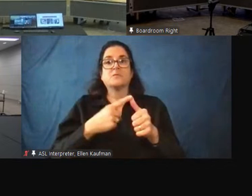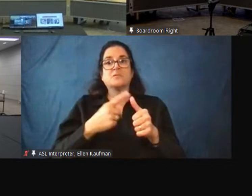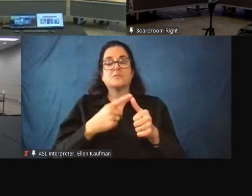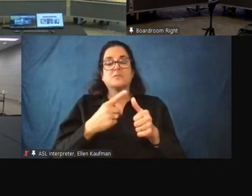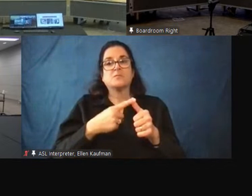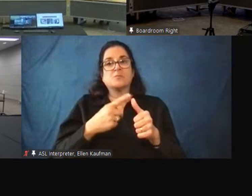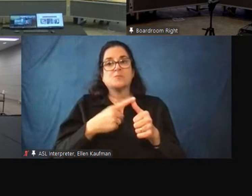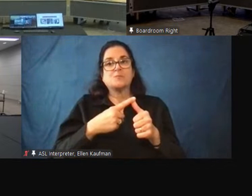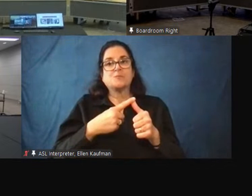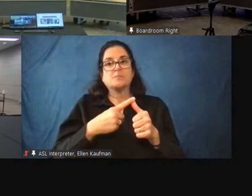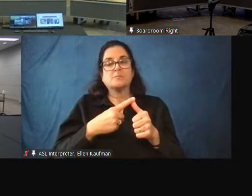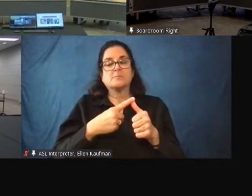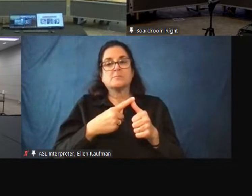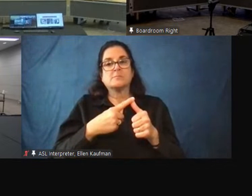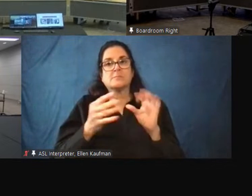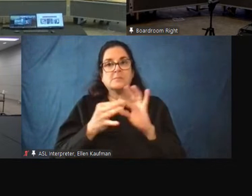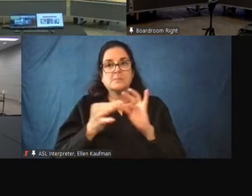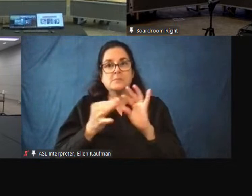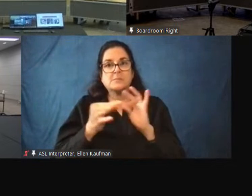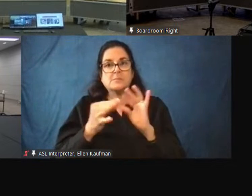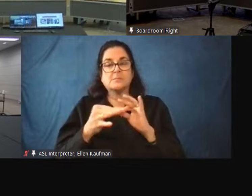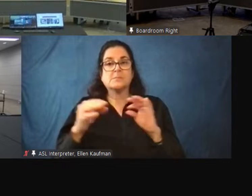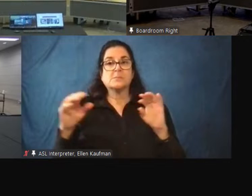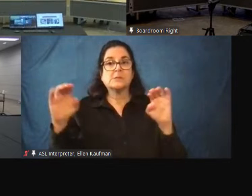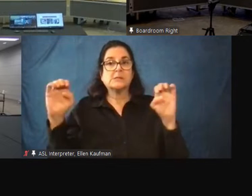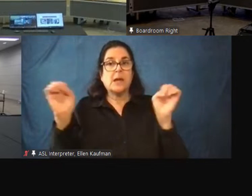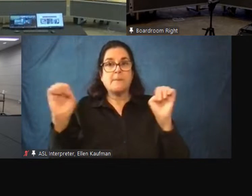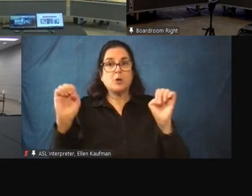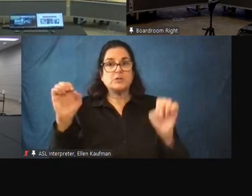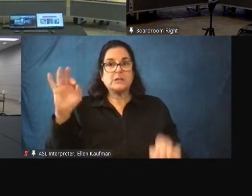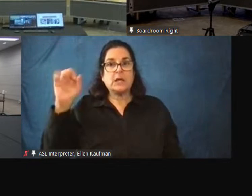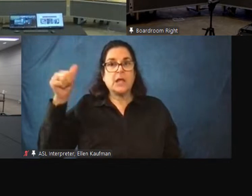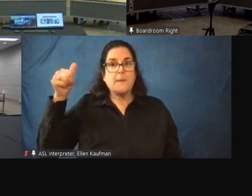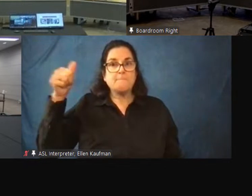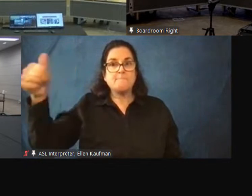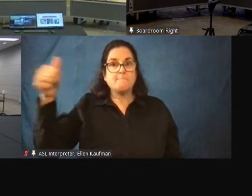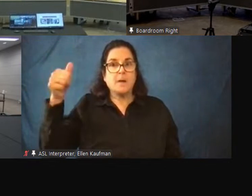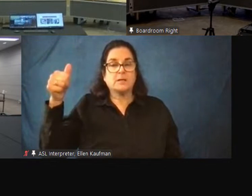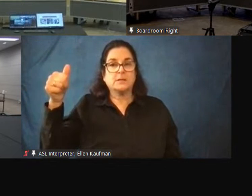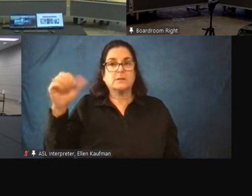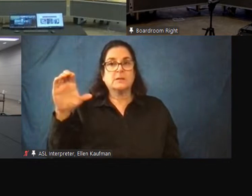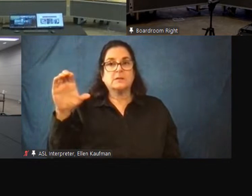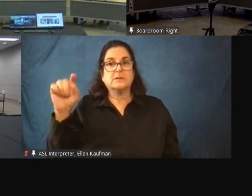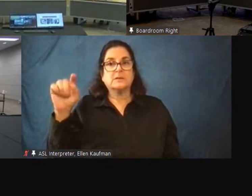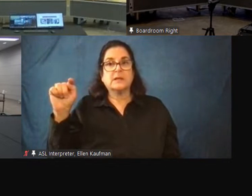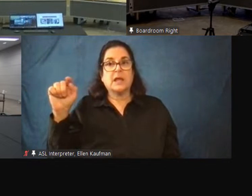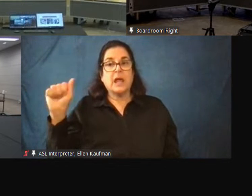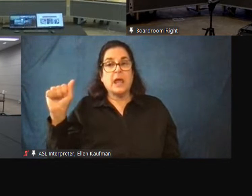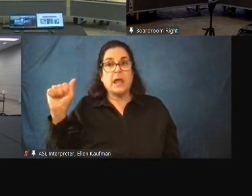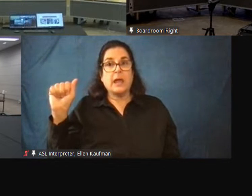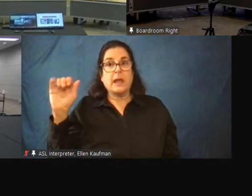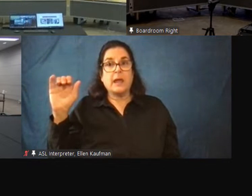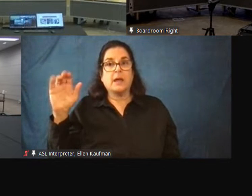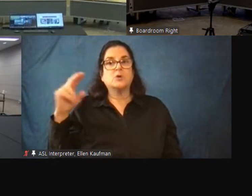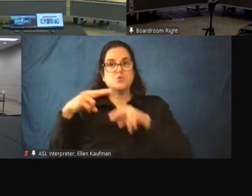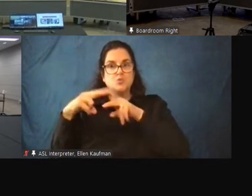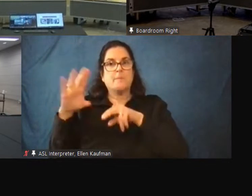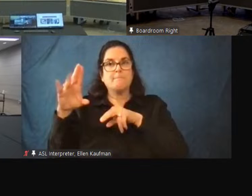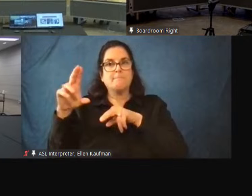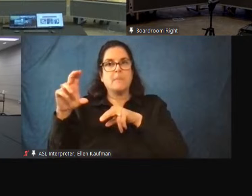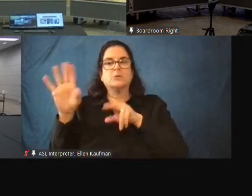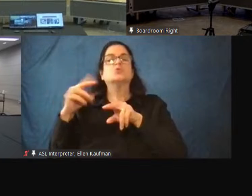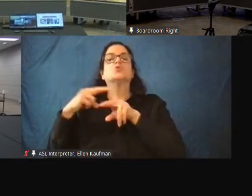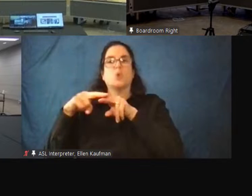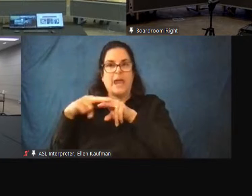that the emergency buttons from the CTA bus, train, do not